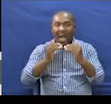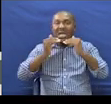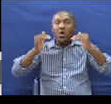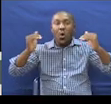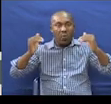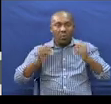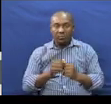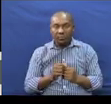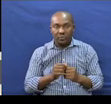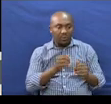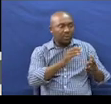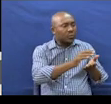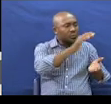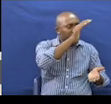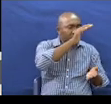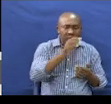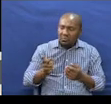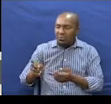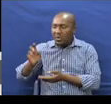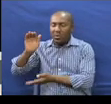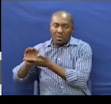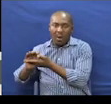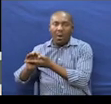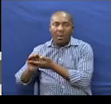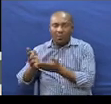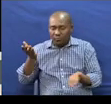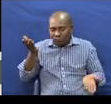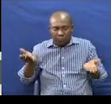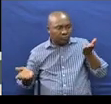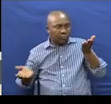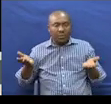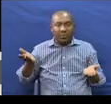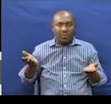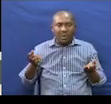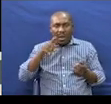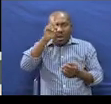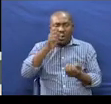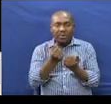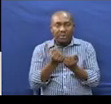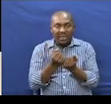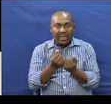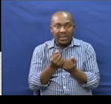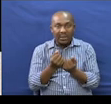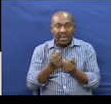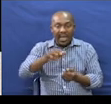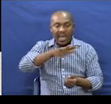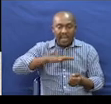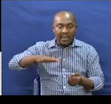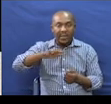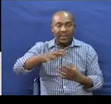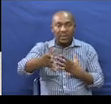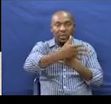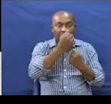high populations, some of the areas is having low populations. So what makes some areas to having high populations?